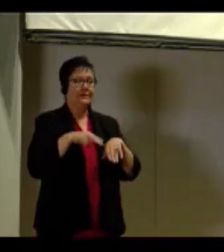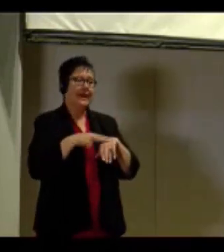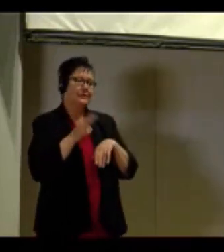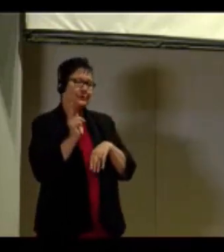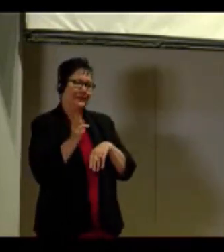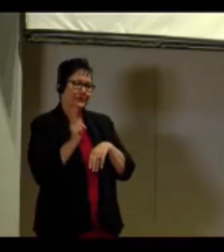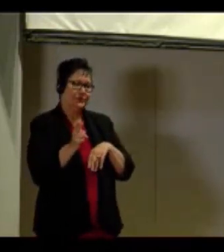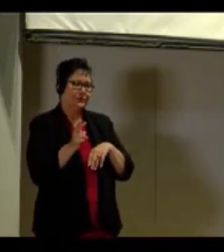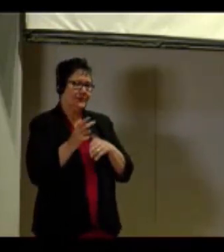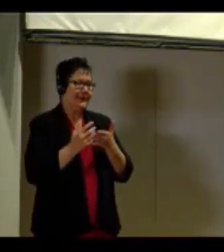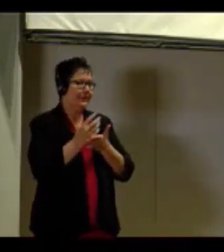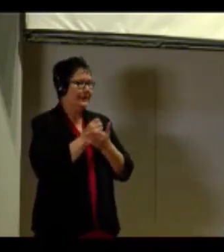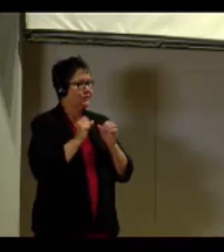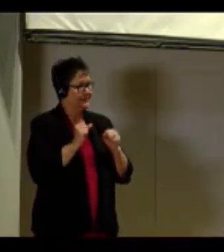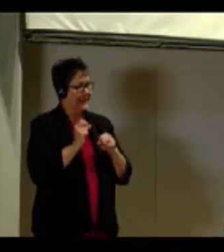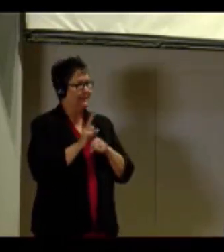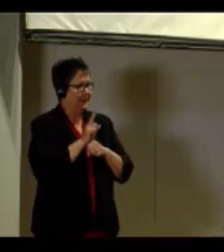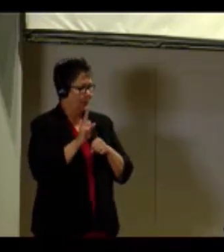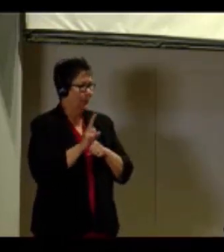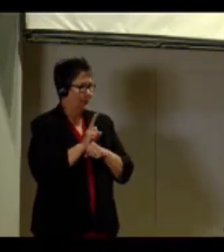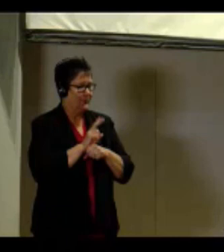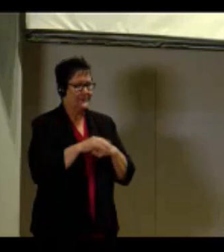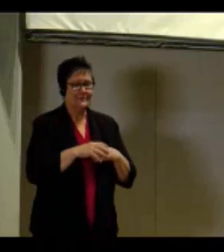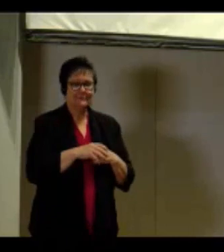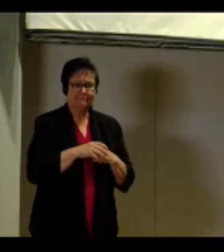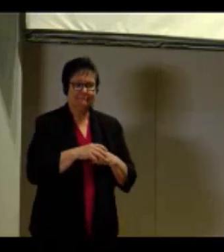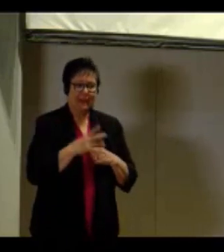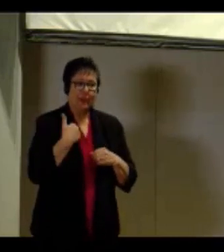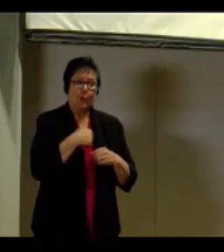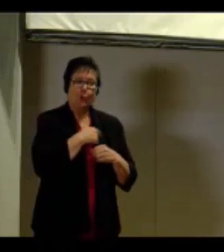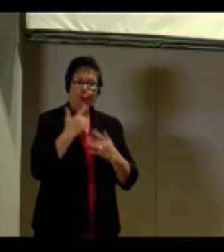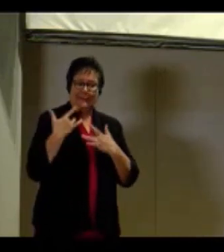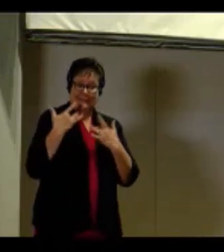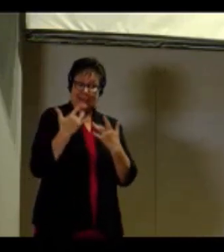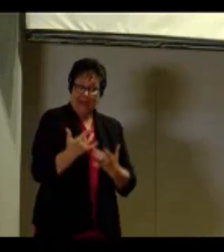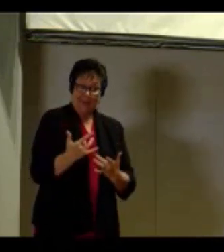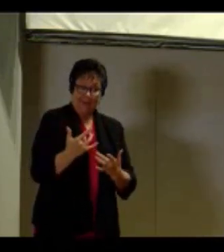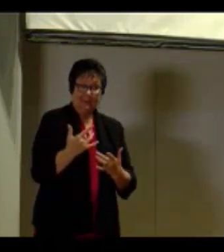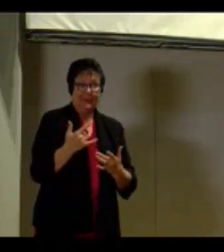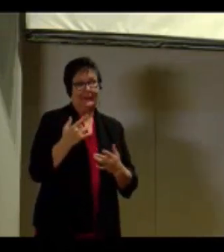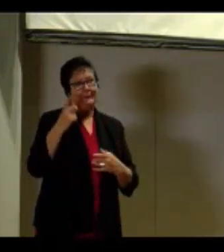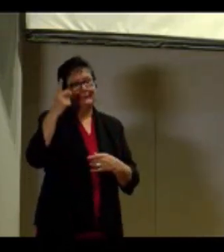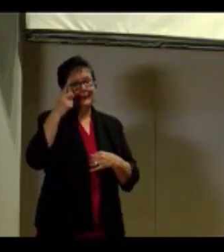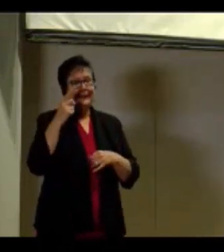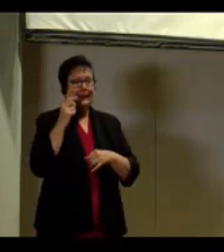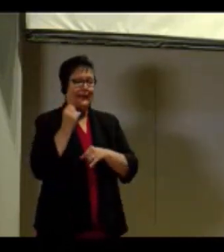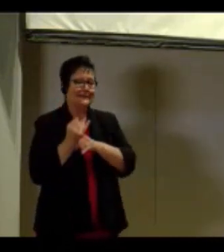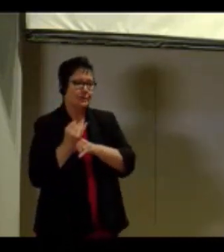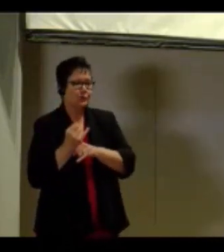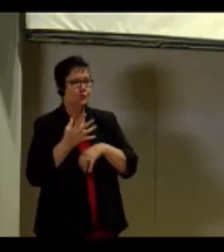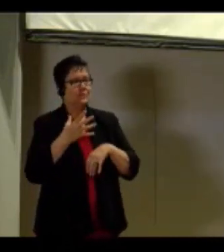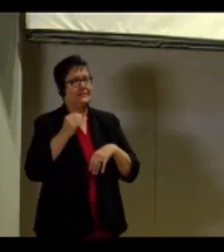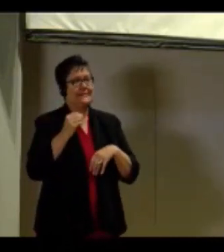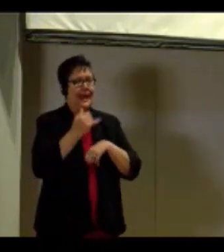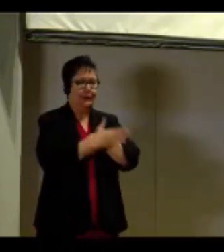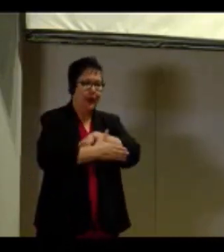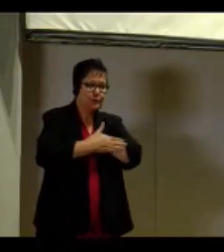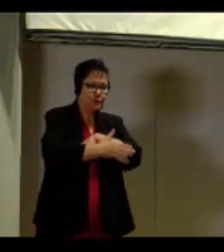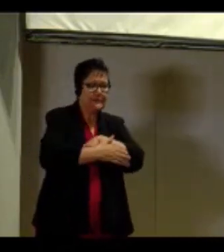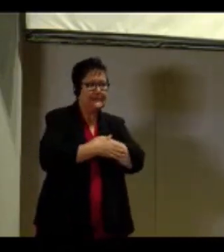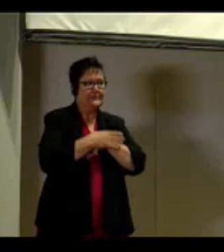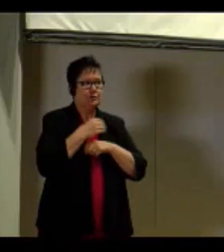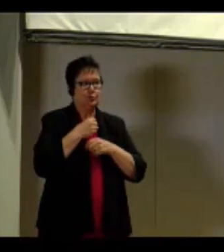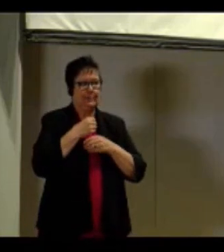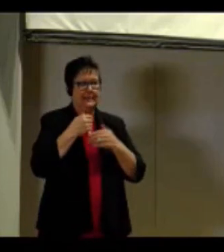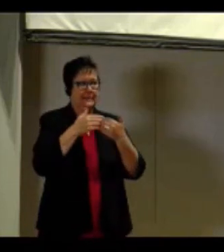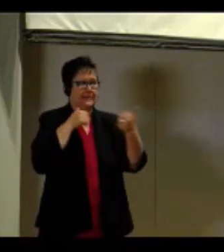collections can be used. And we tend in institutions and countries to be